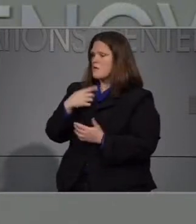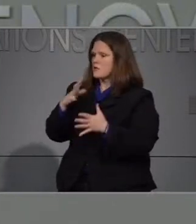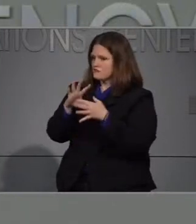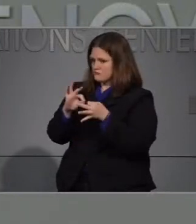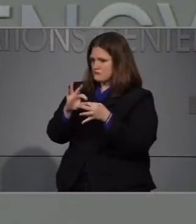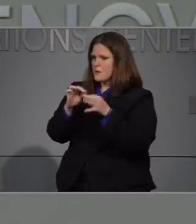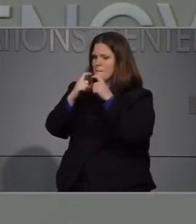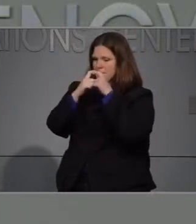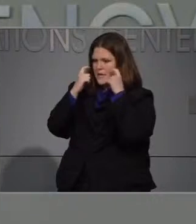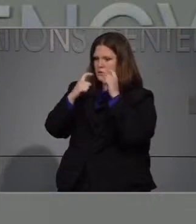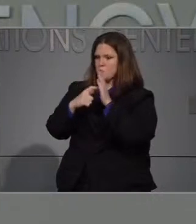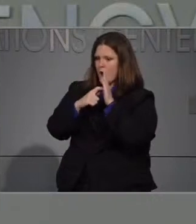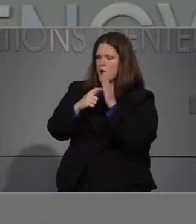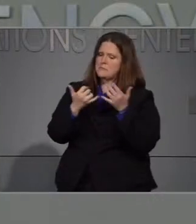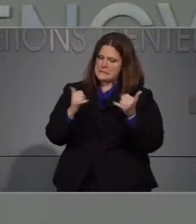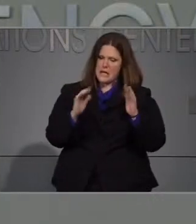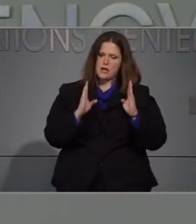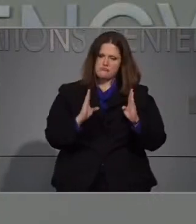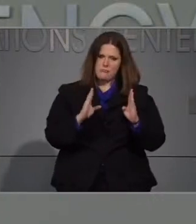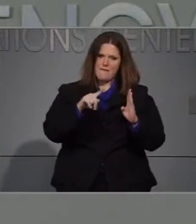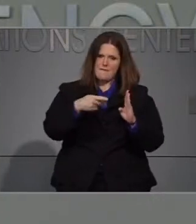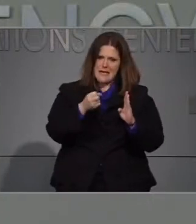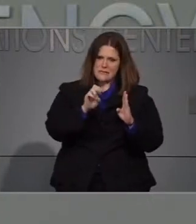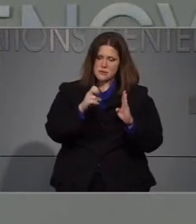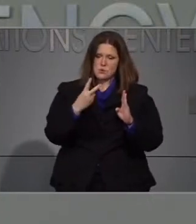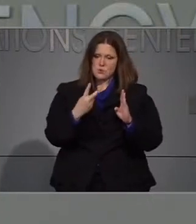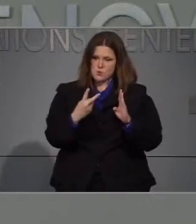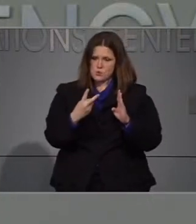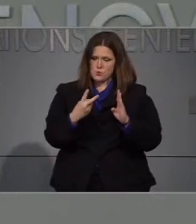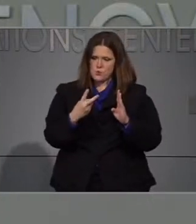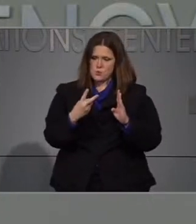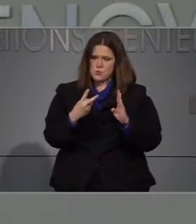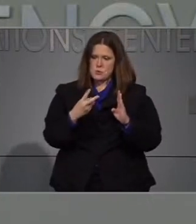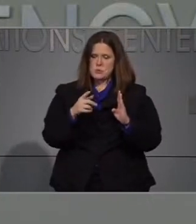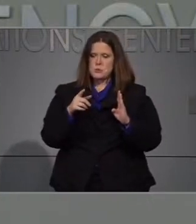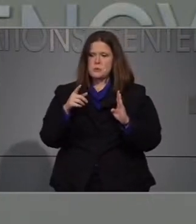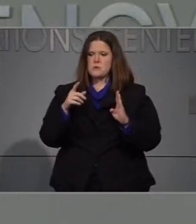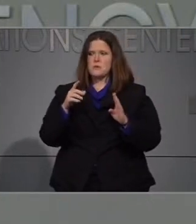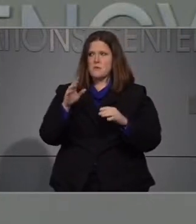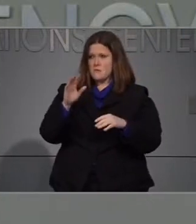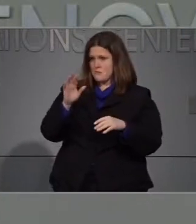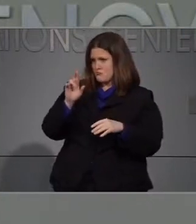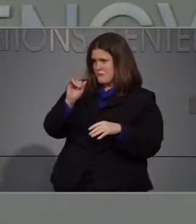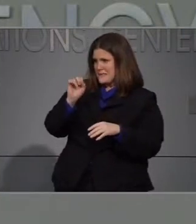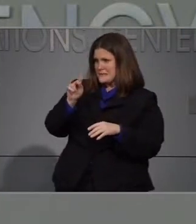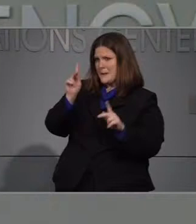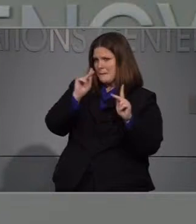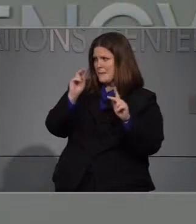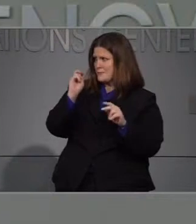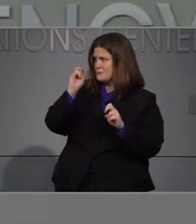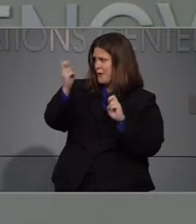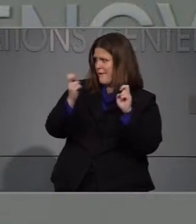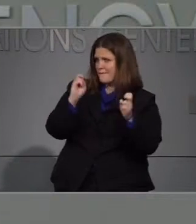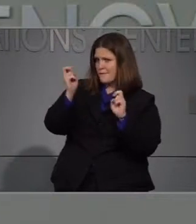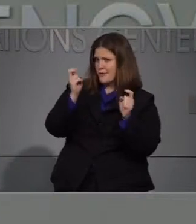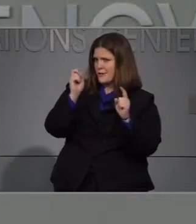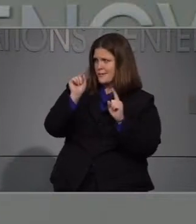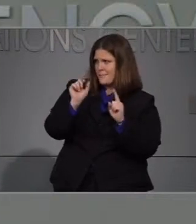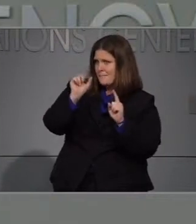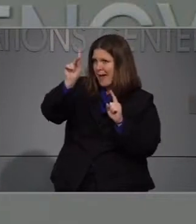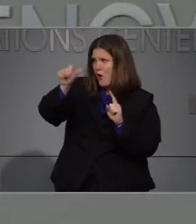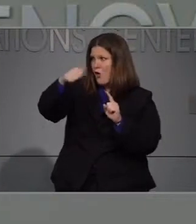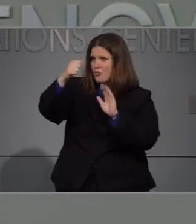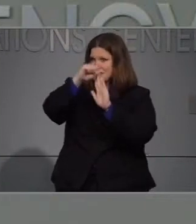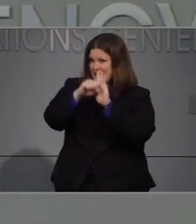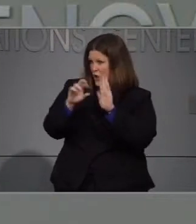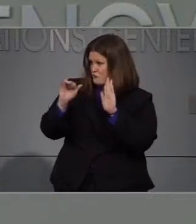phase 2. Are you nervous that people are going to be going out to different states over the holiday weekend and bring back whatever they may into our